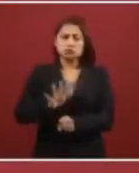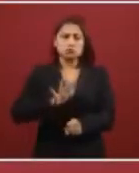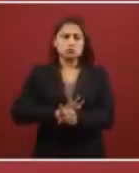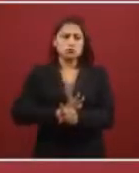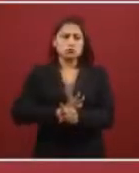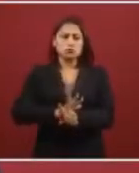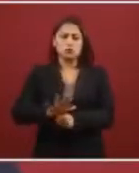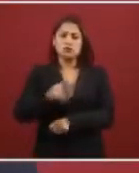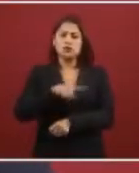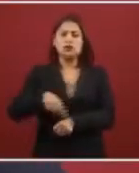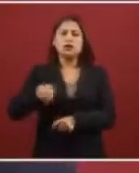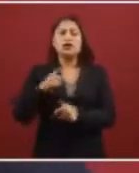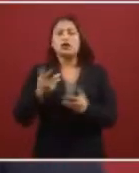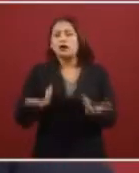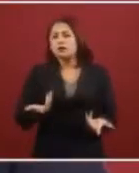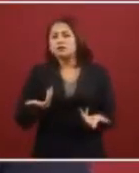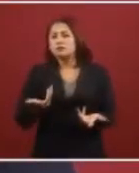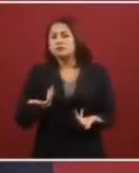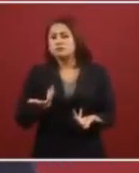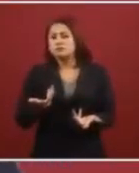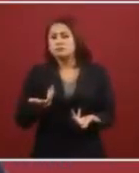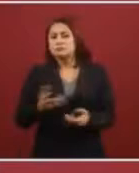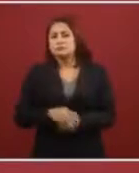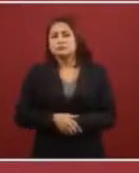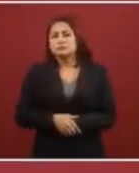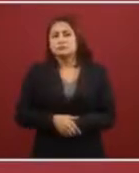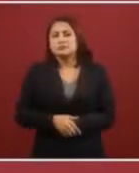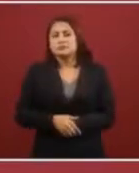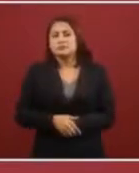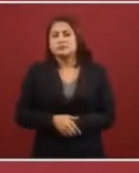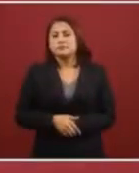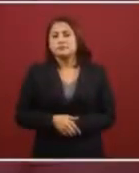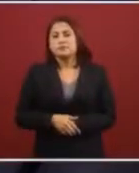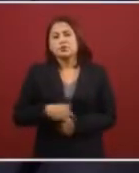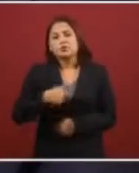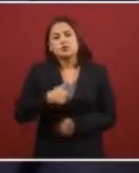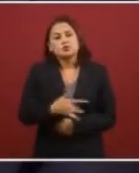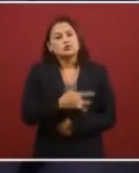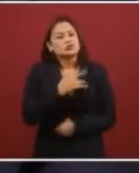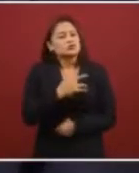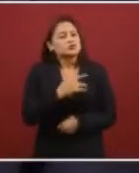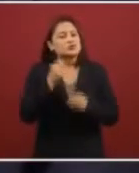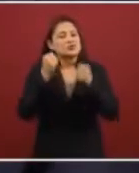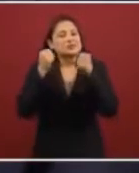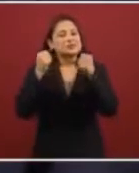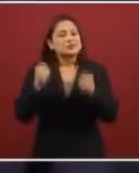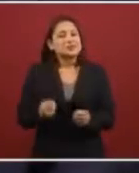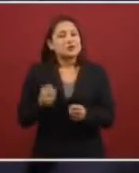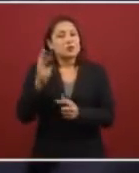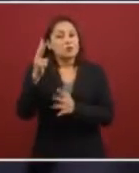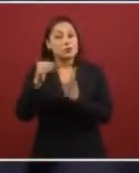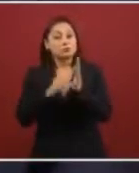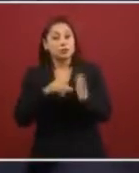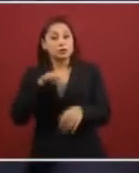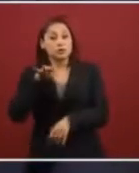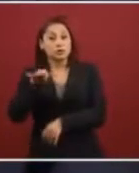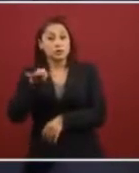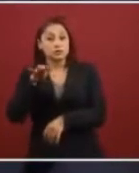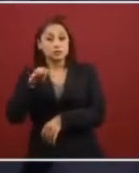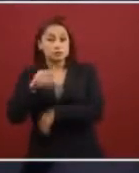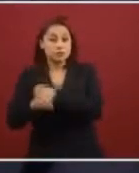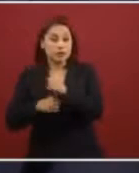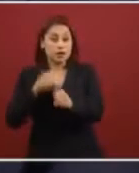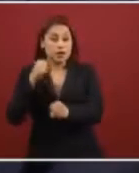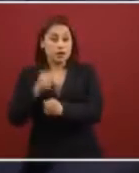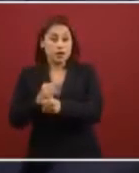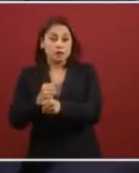año I believe that this year vamos a terminar we are going to end las bases and set the basis la